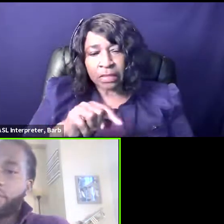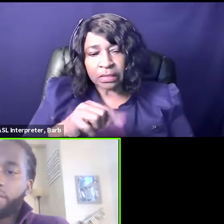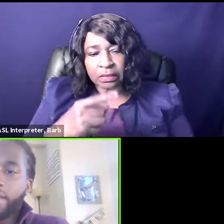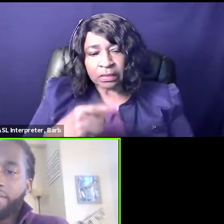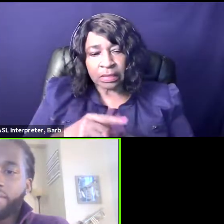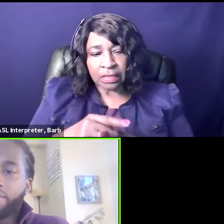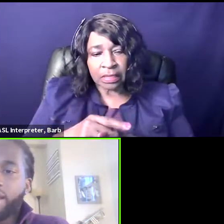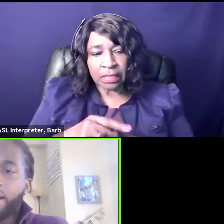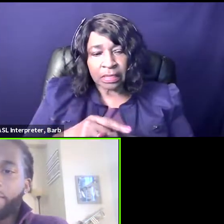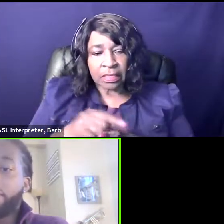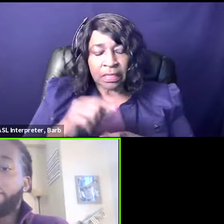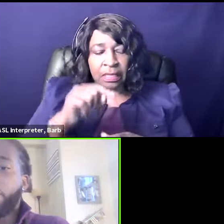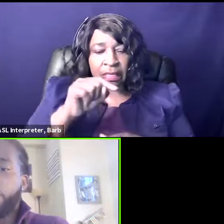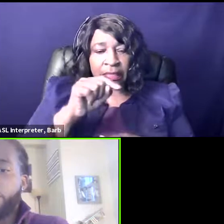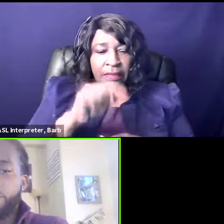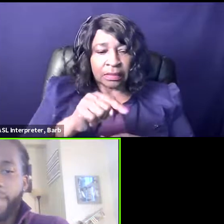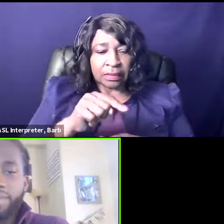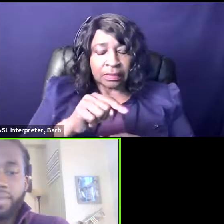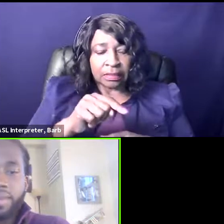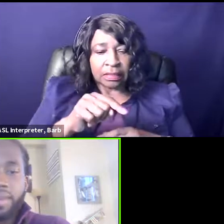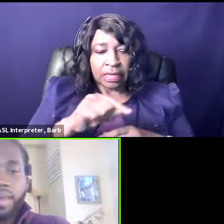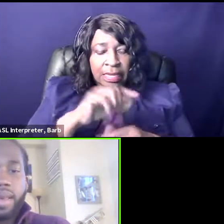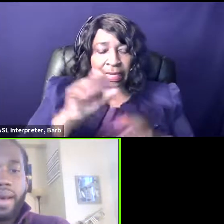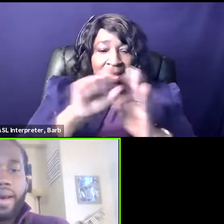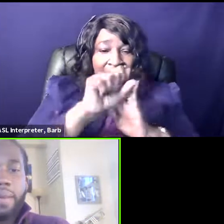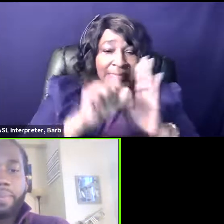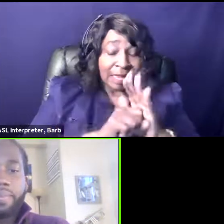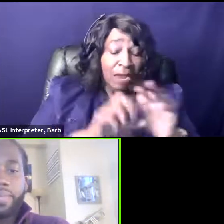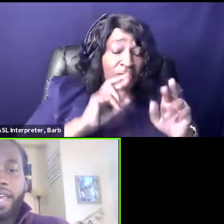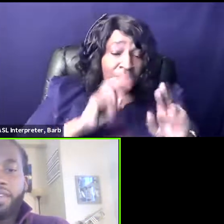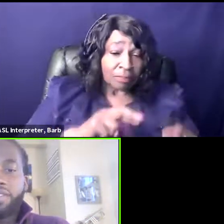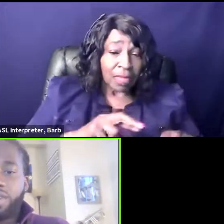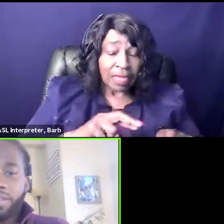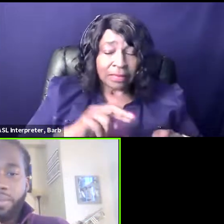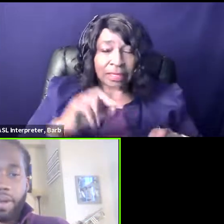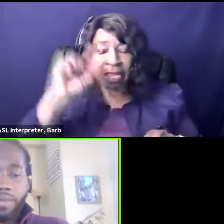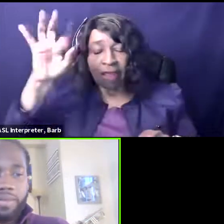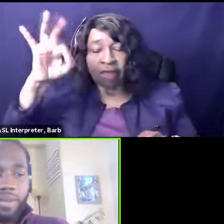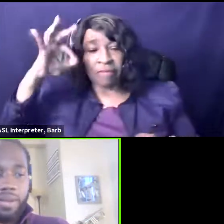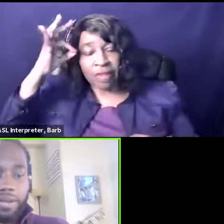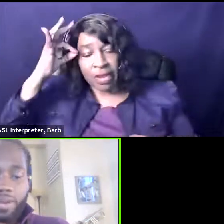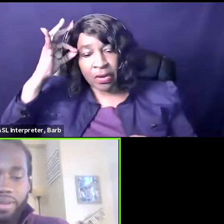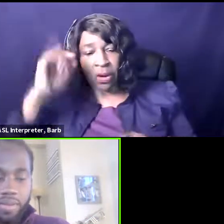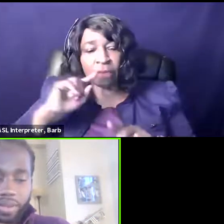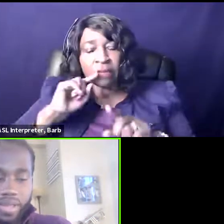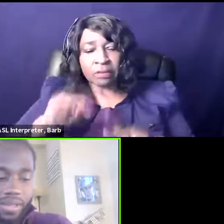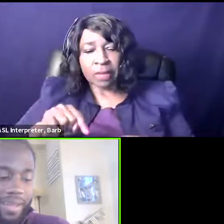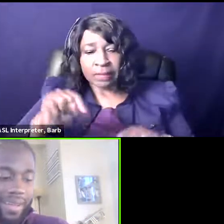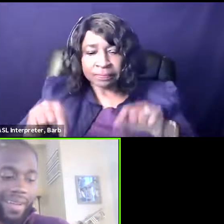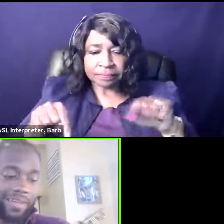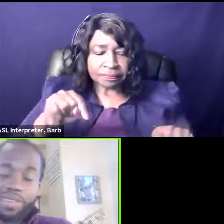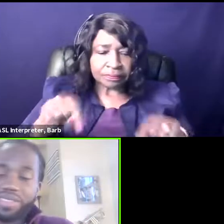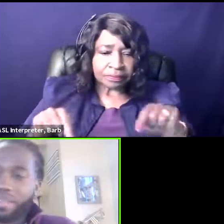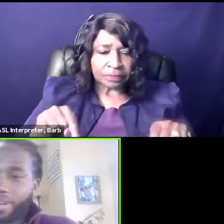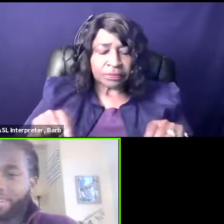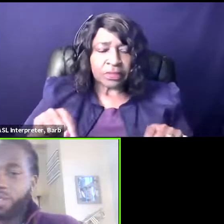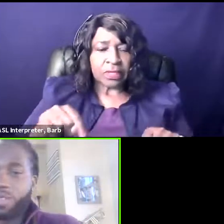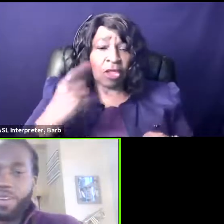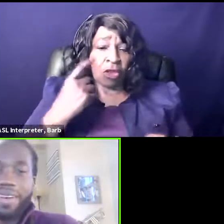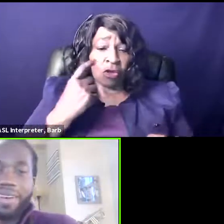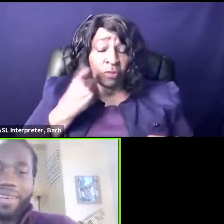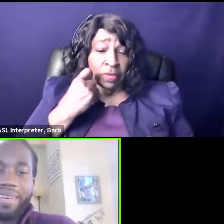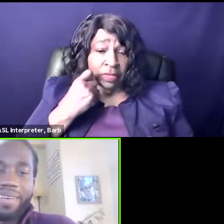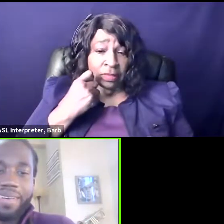state responses and then federal responses. As you talked about, and one thing that recently, right,